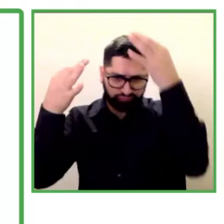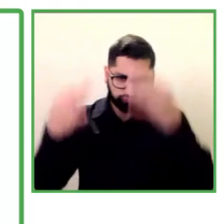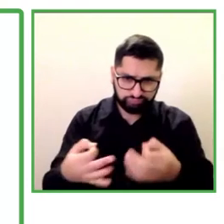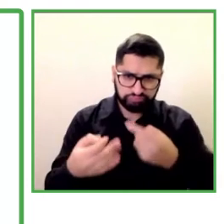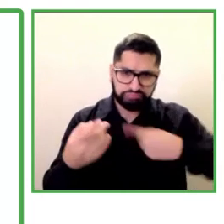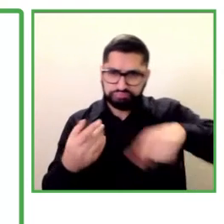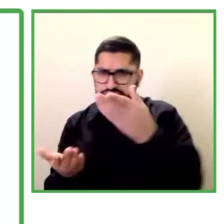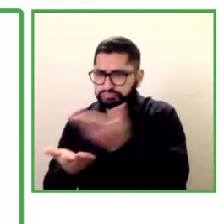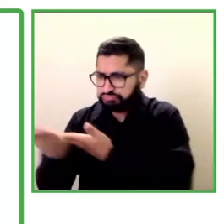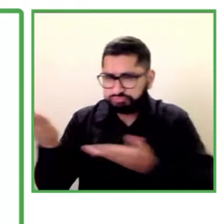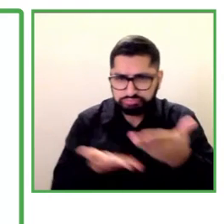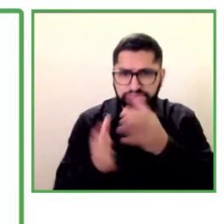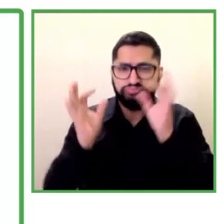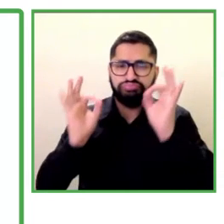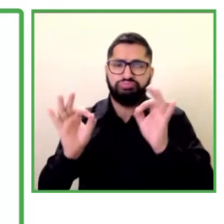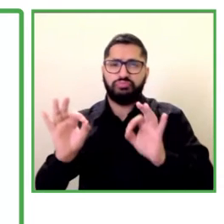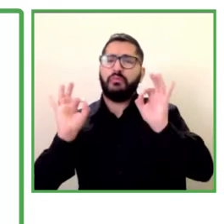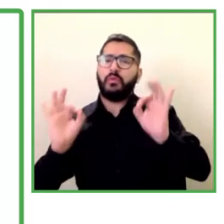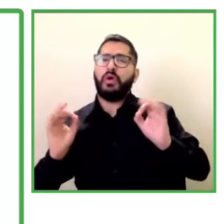facilitates